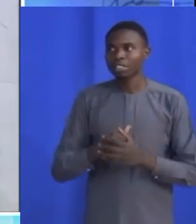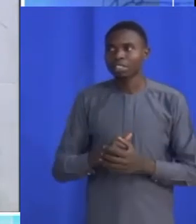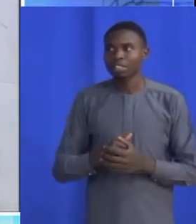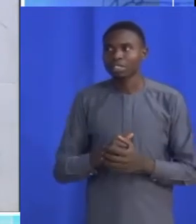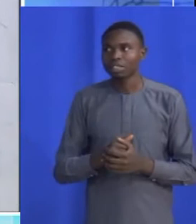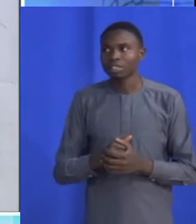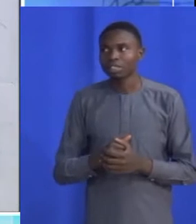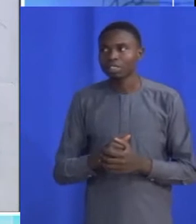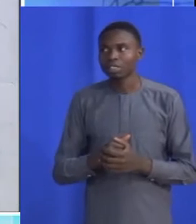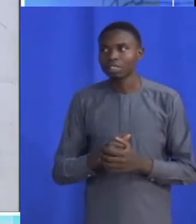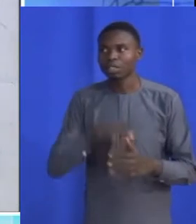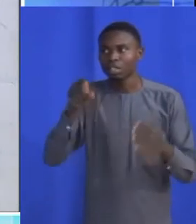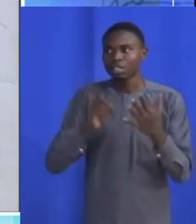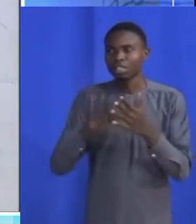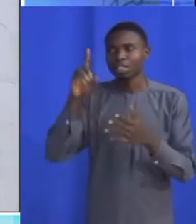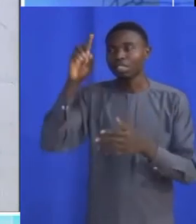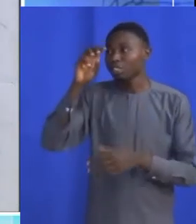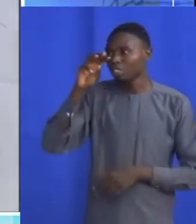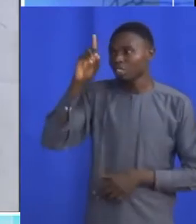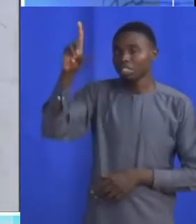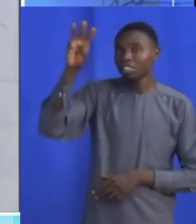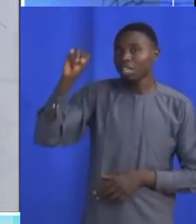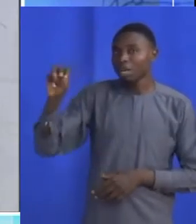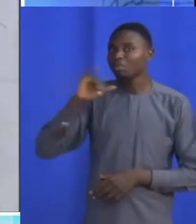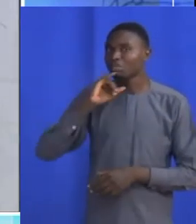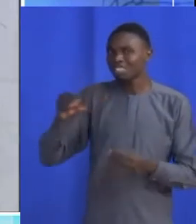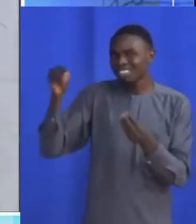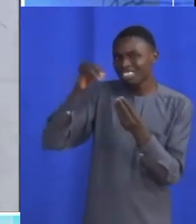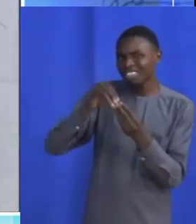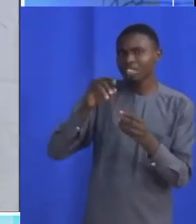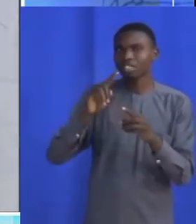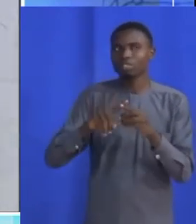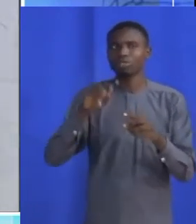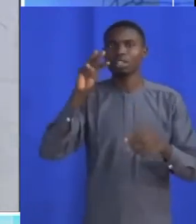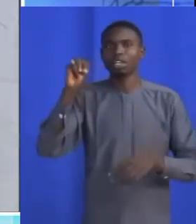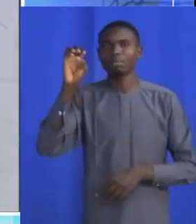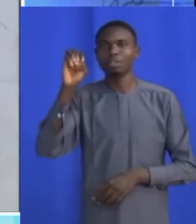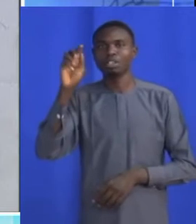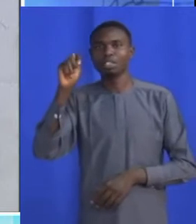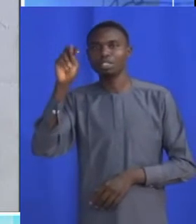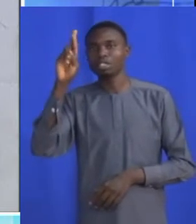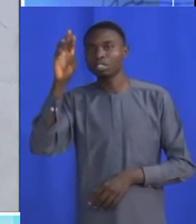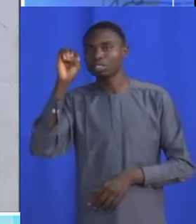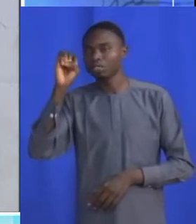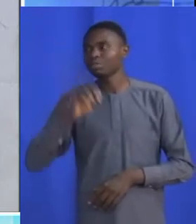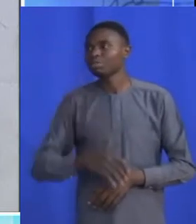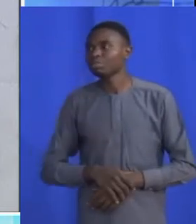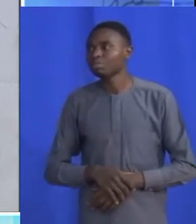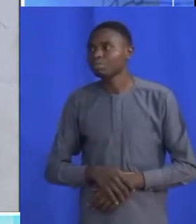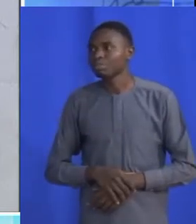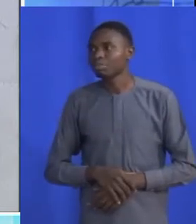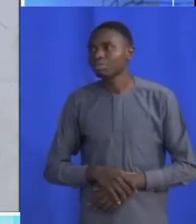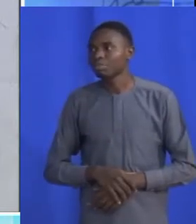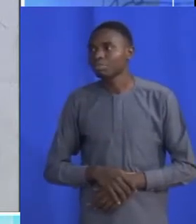that has that power, that has that legal power to determine his offense and the